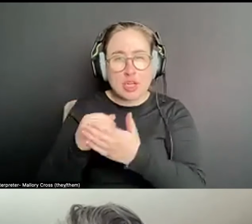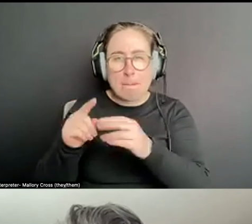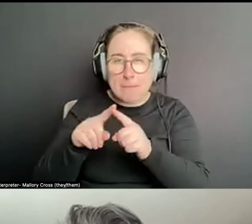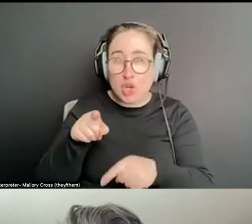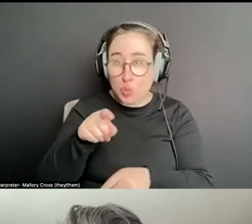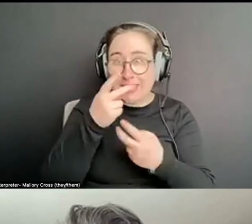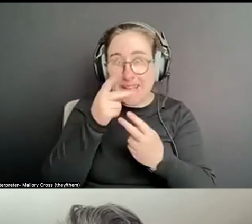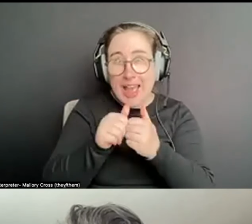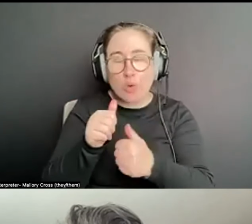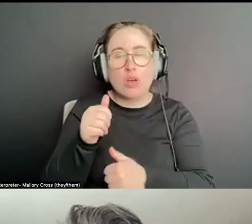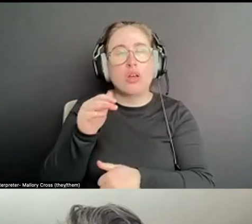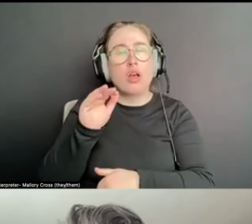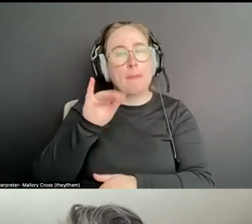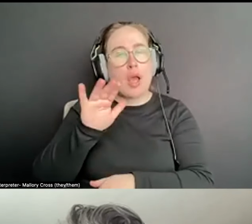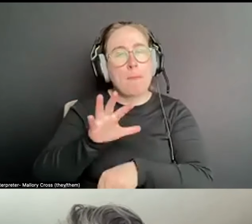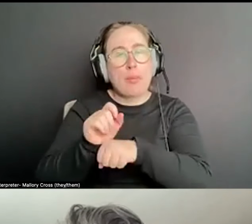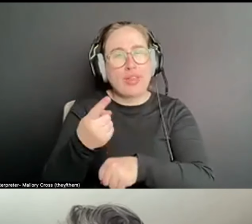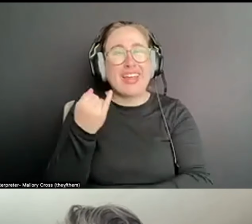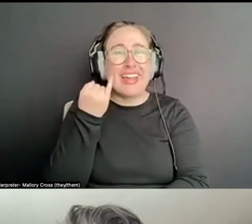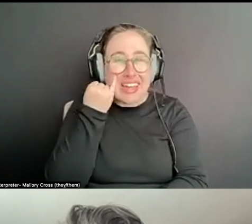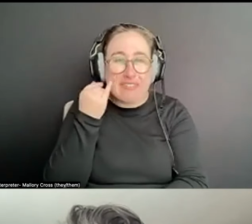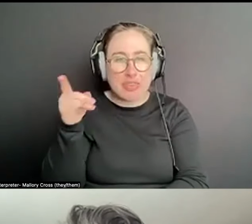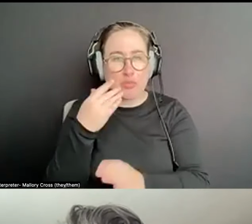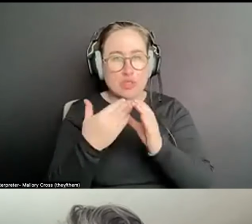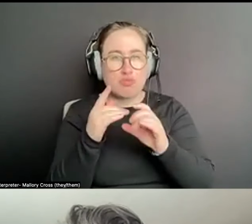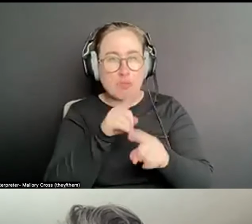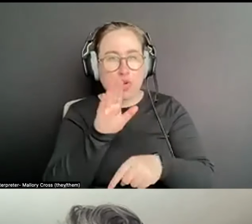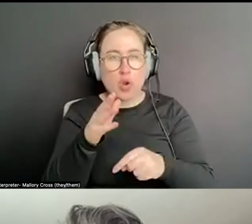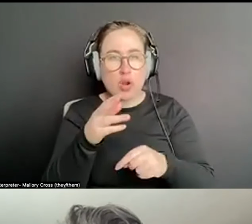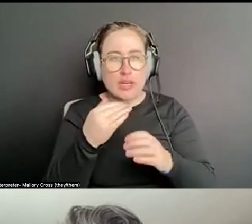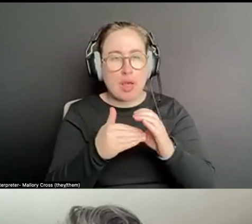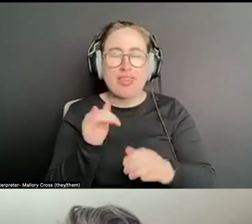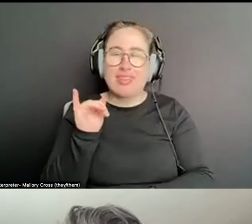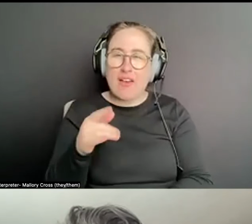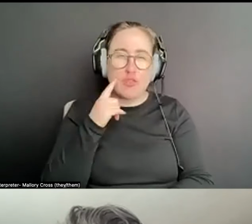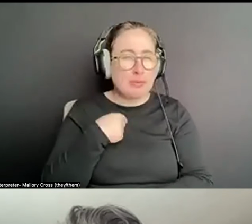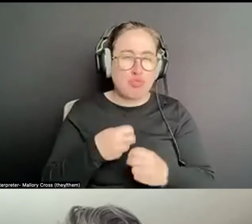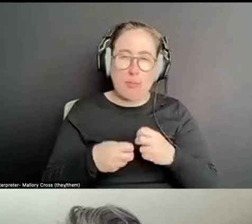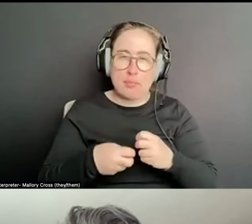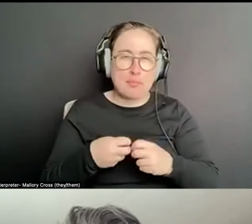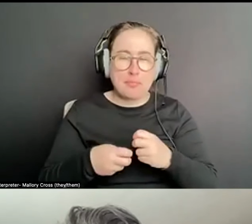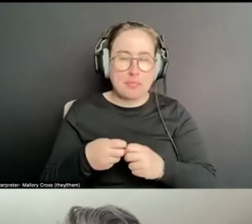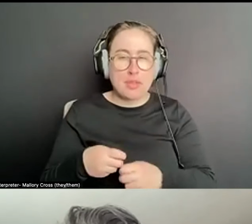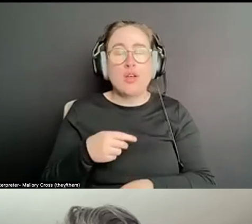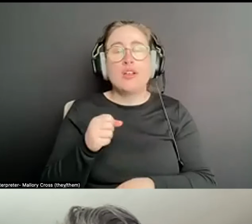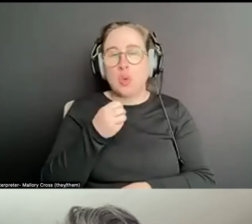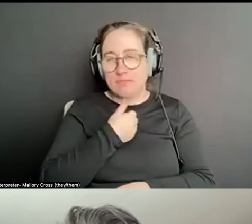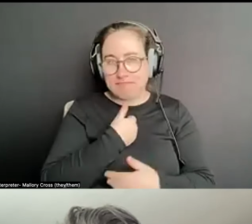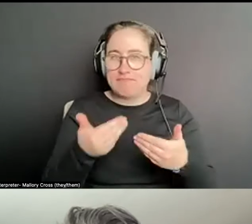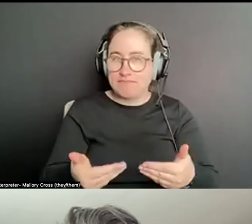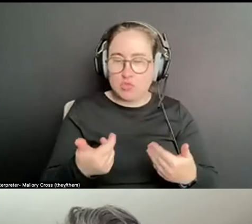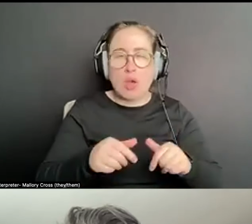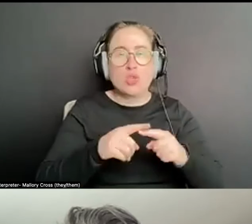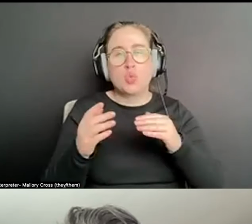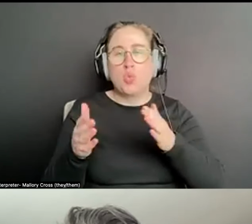they respond to your email. You know, that's problematic for me. And so I'm also organizing my community for us